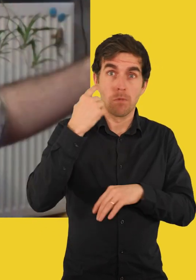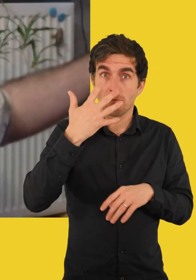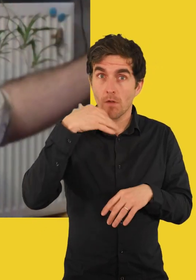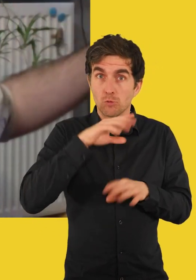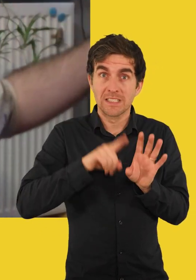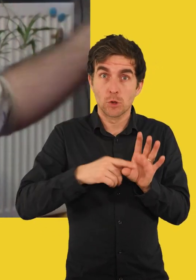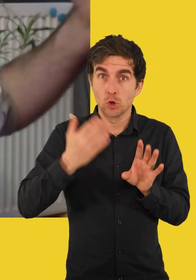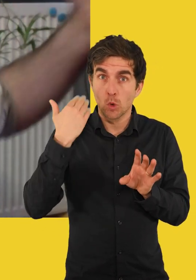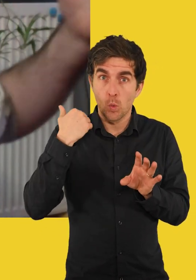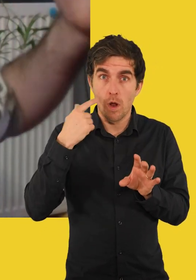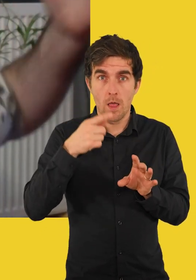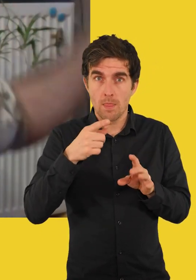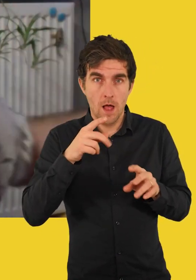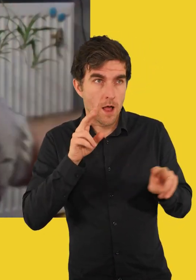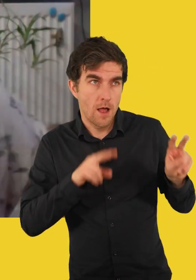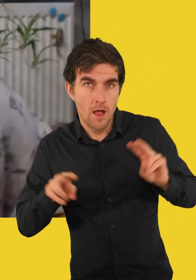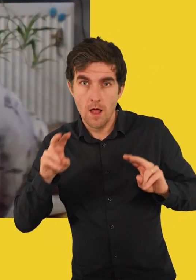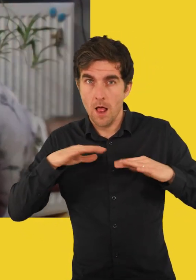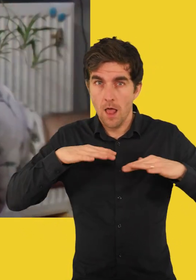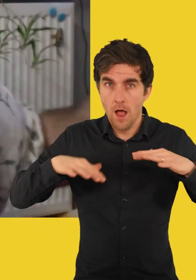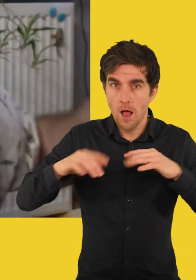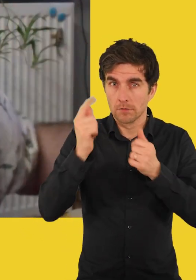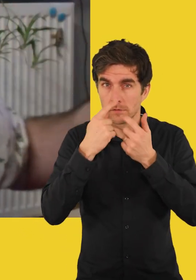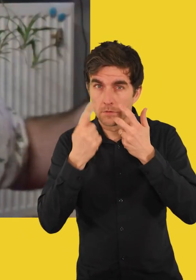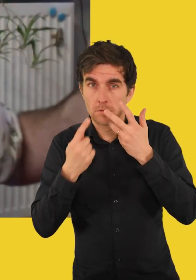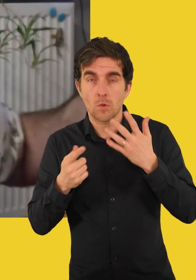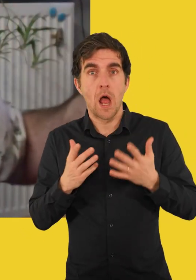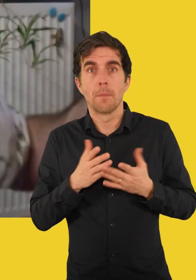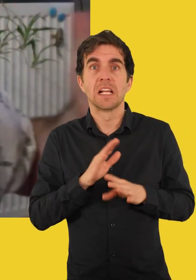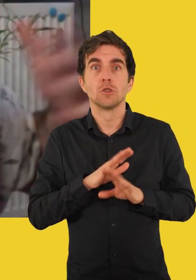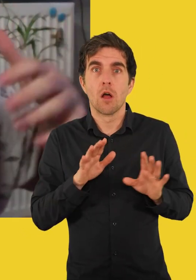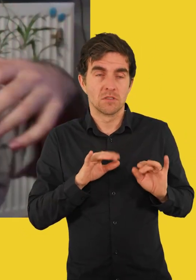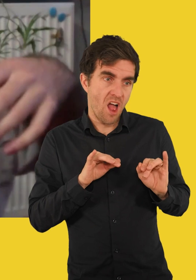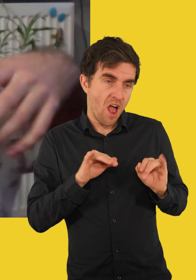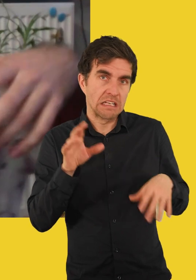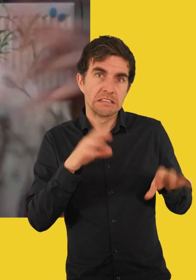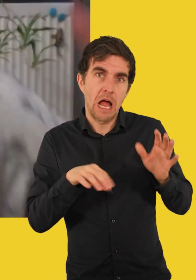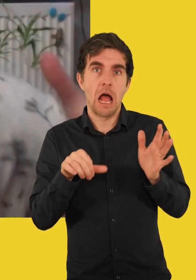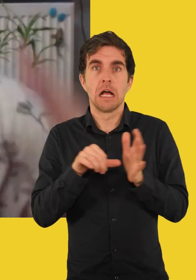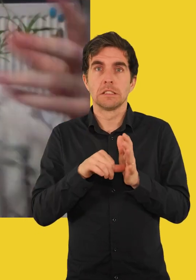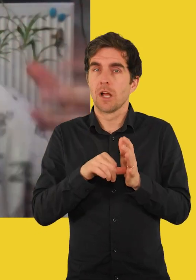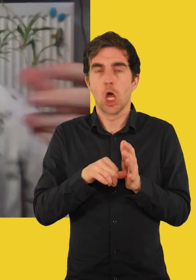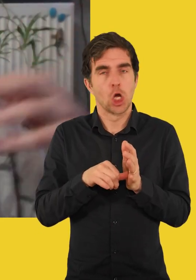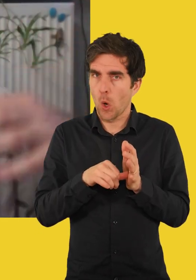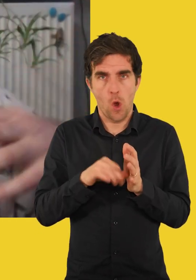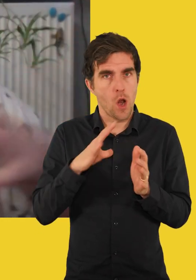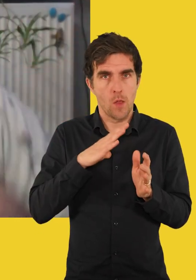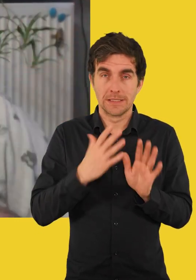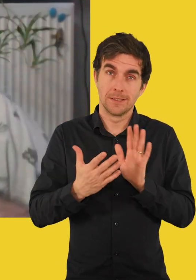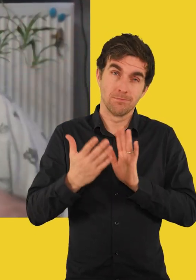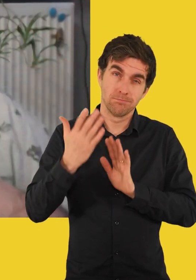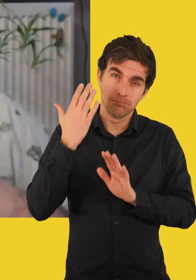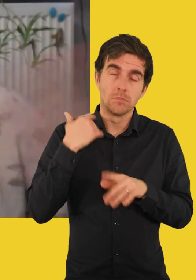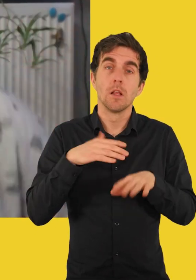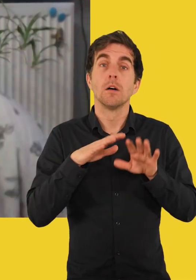500 years ago know that this isn't purely a crisis of science. In order to extract resources, the British